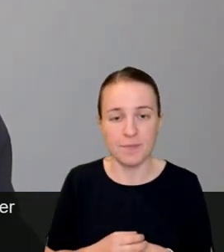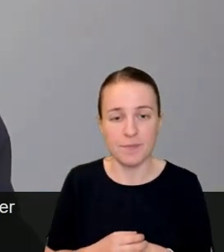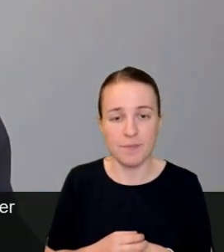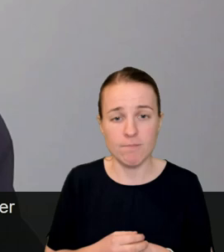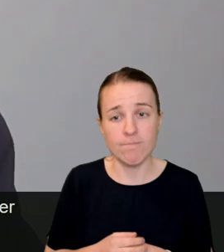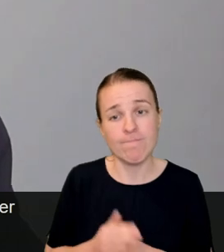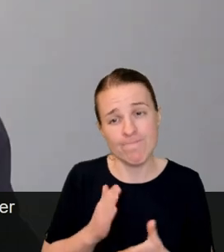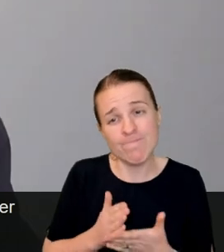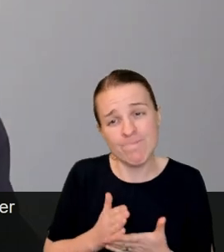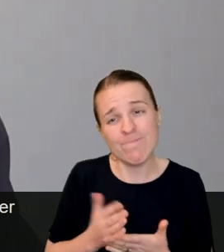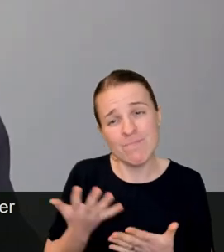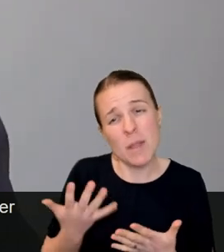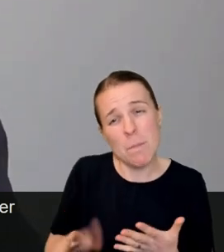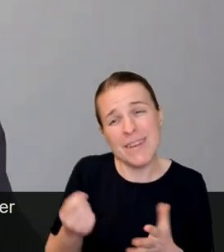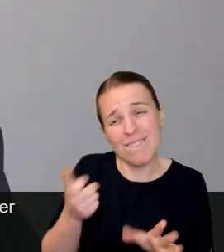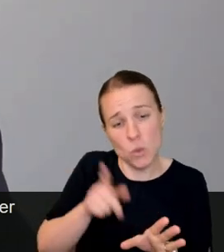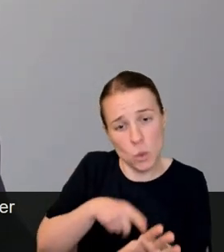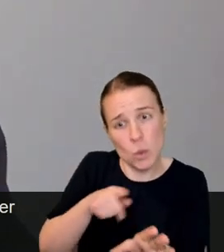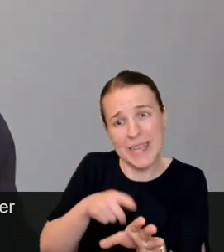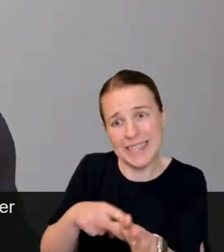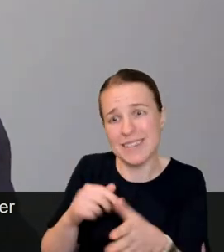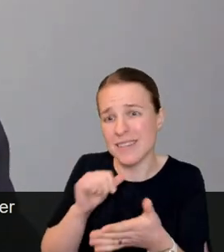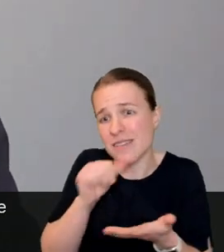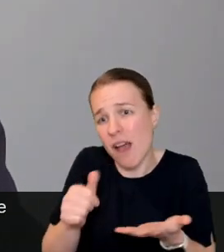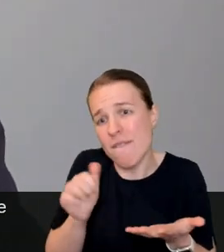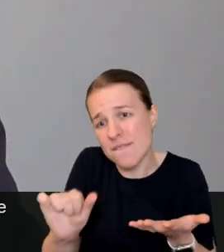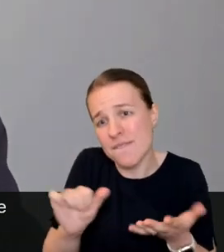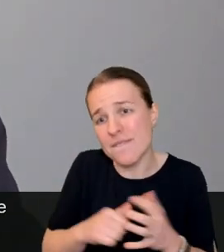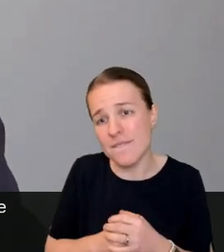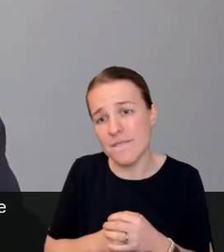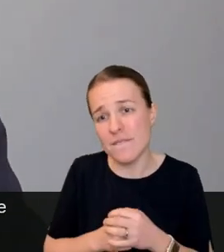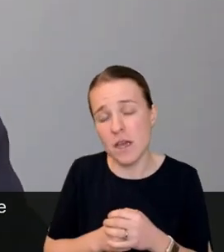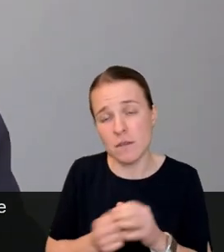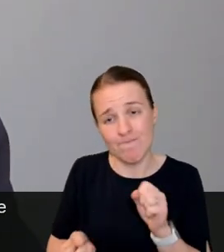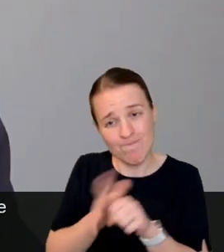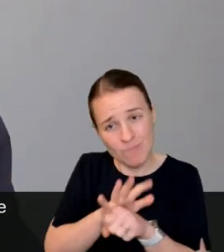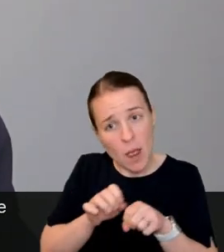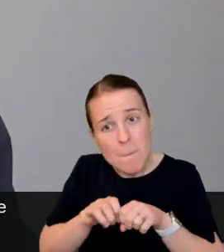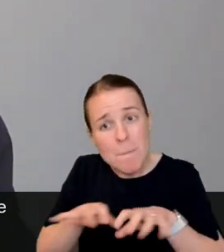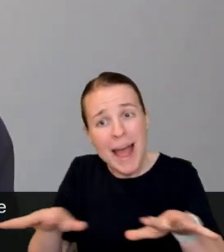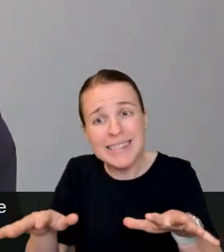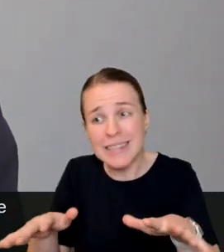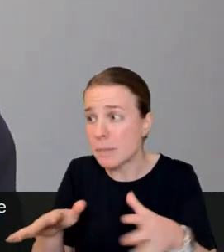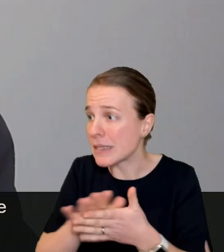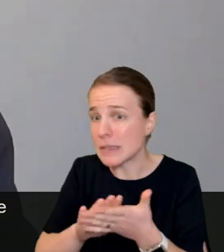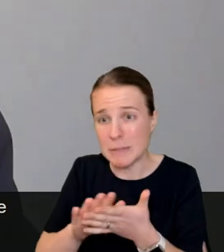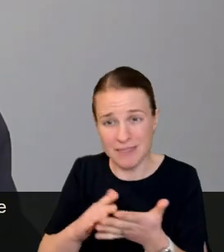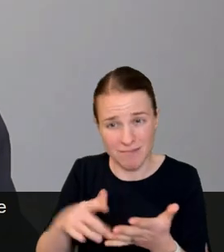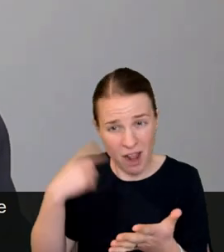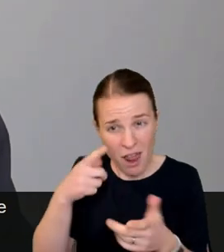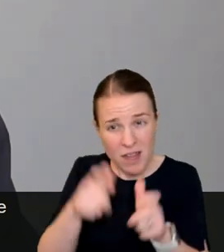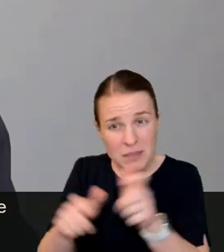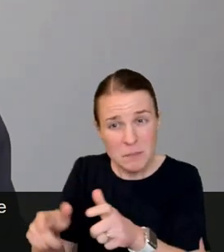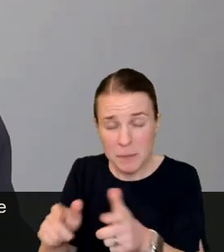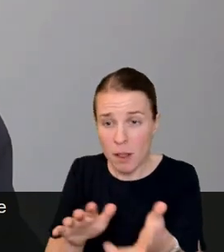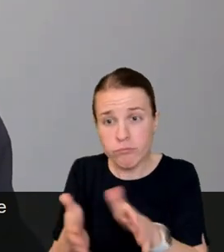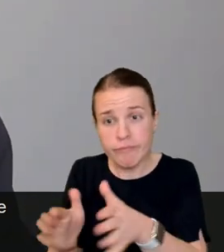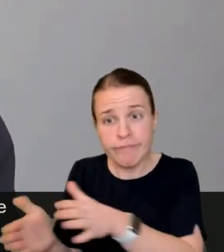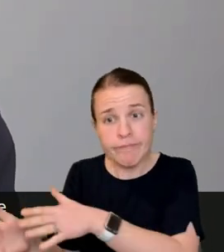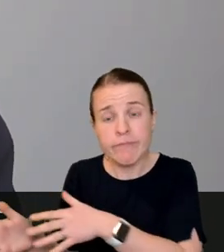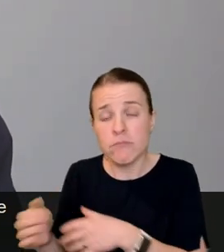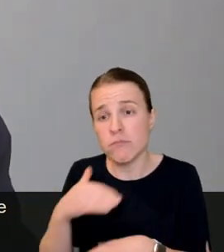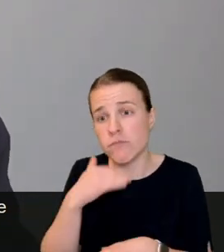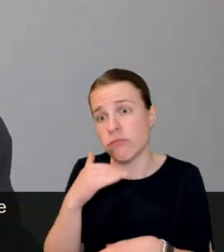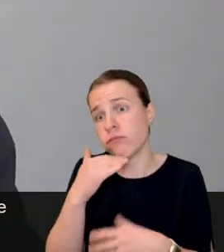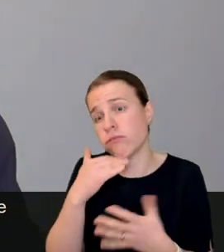of years. The pandemic has claimed the lives of thousands of Londoners, as well as doing huge damage